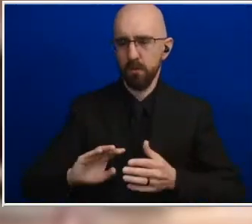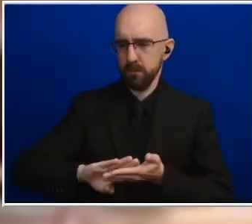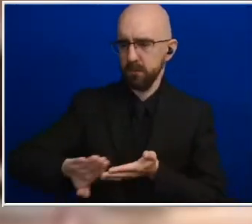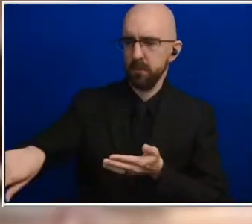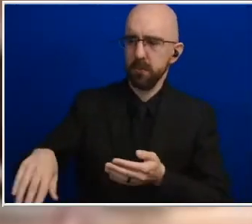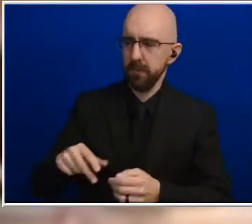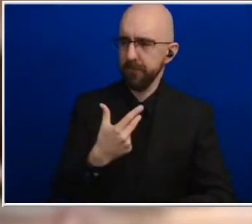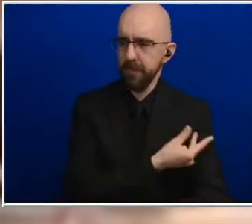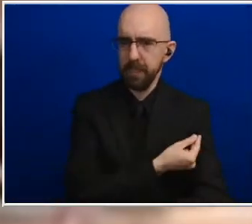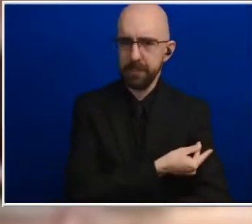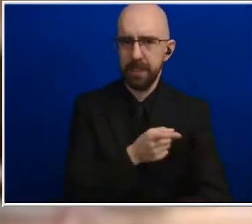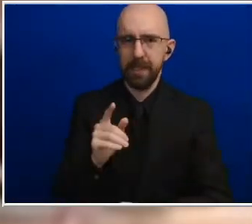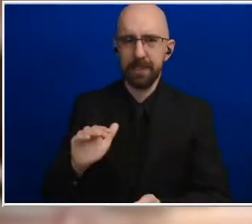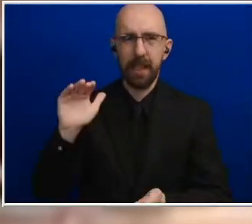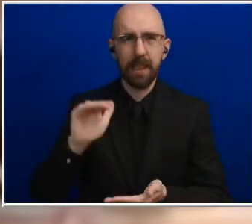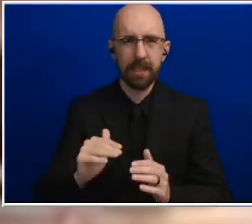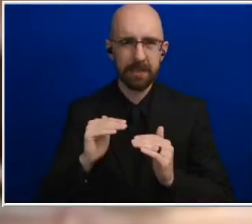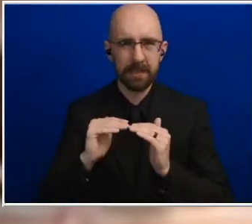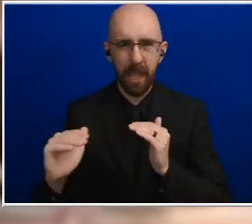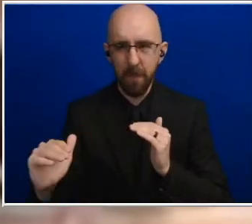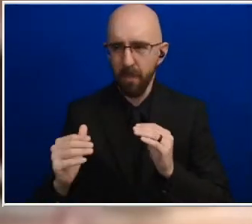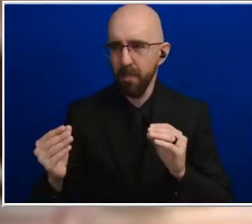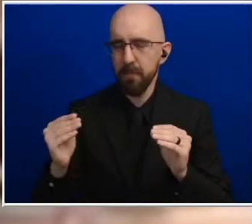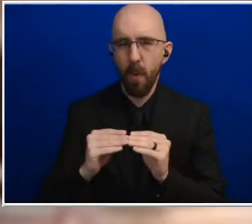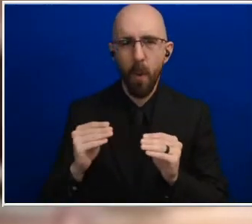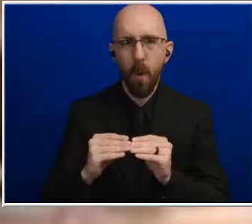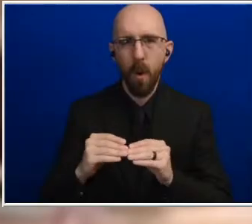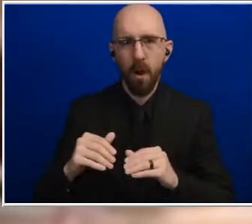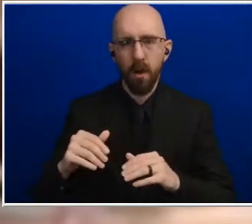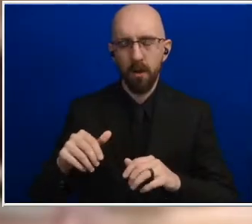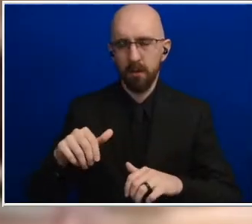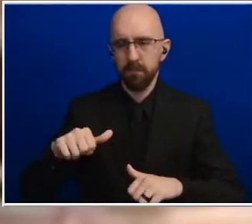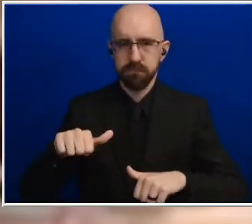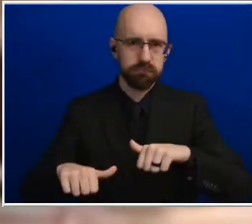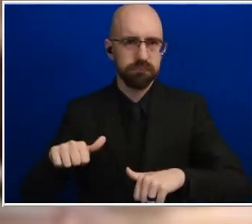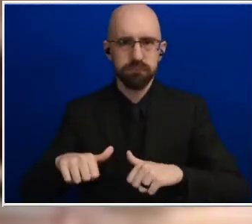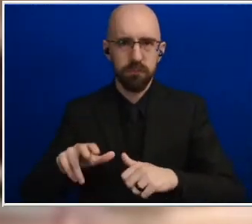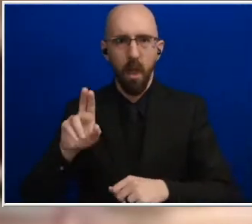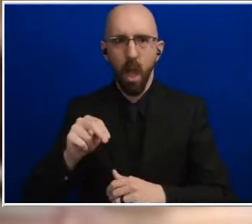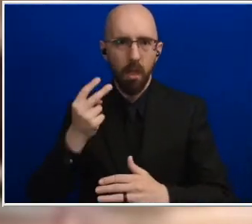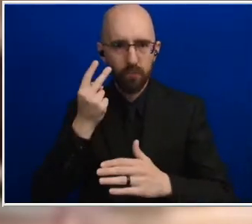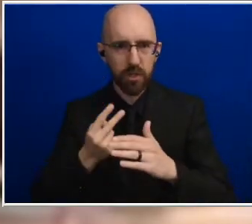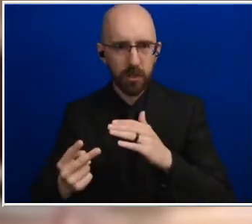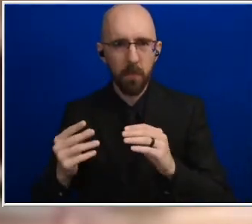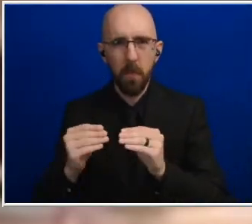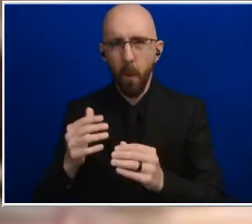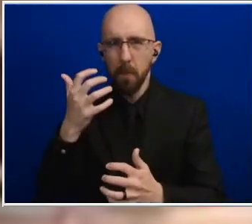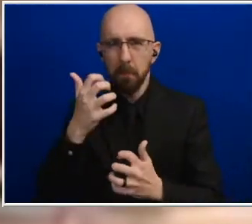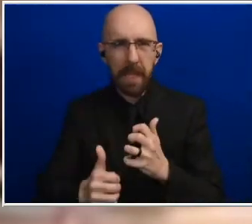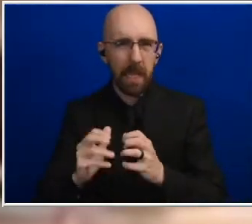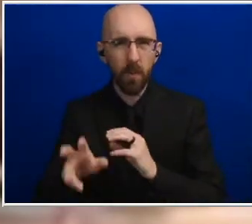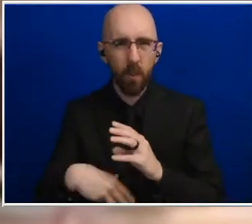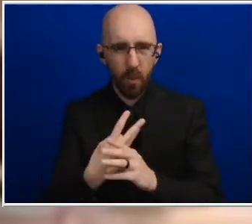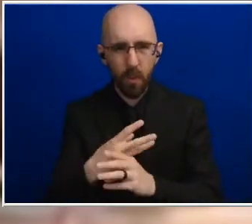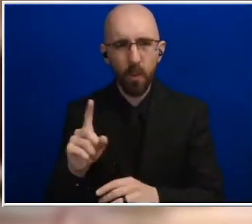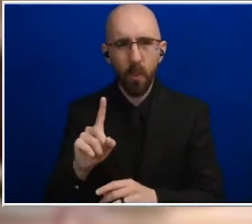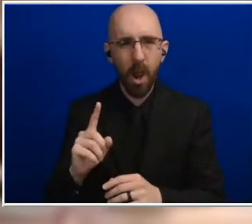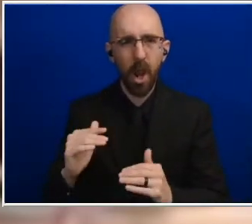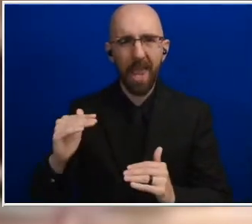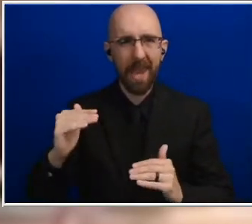less stable, more unpredictable and meaner world where inequities